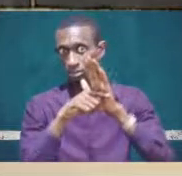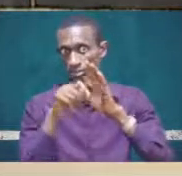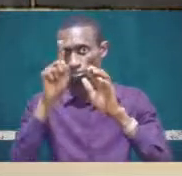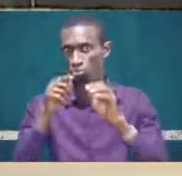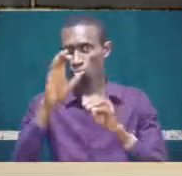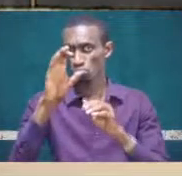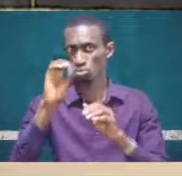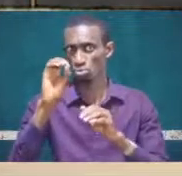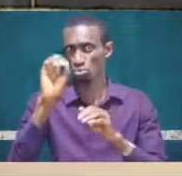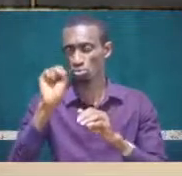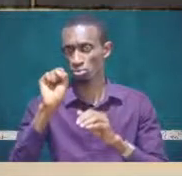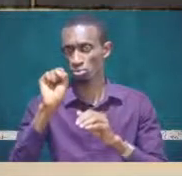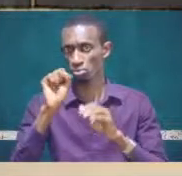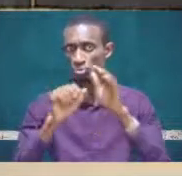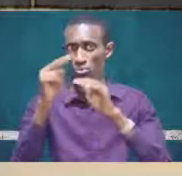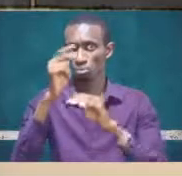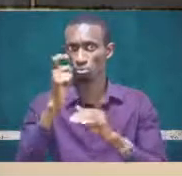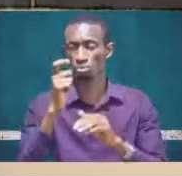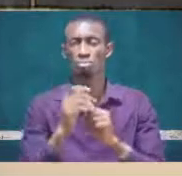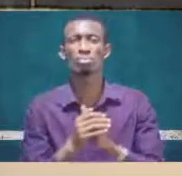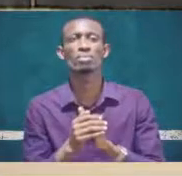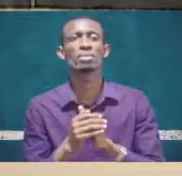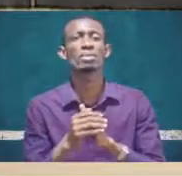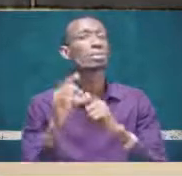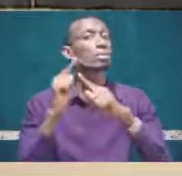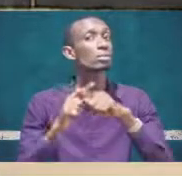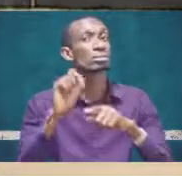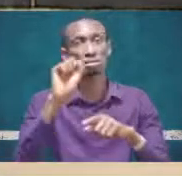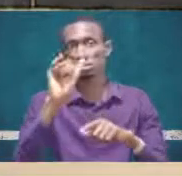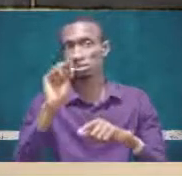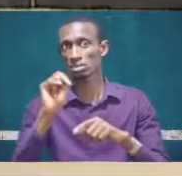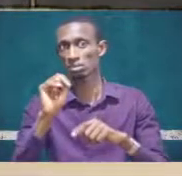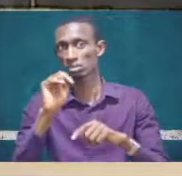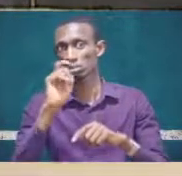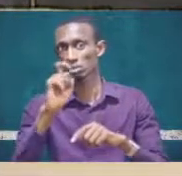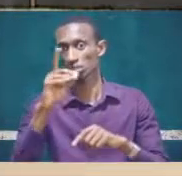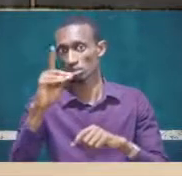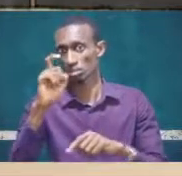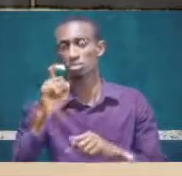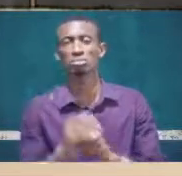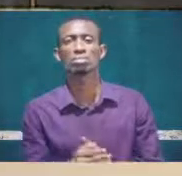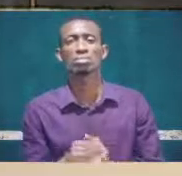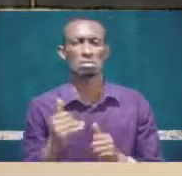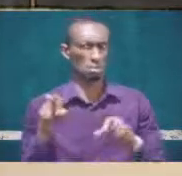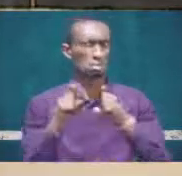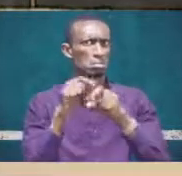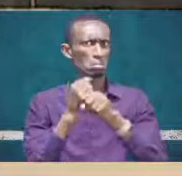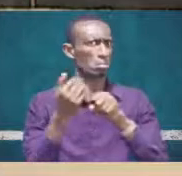squared x times sine x dx. As we did